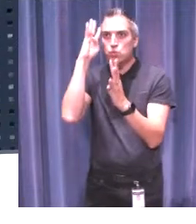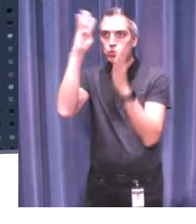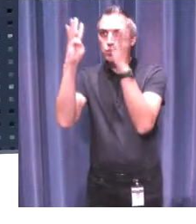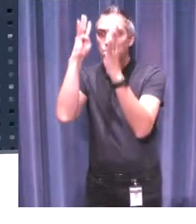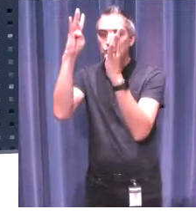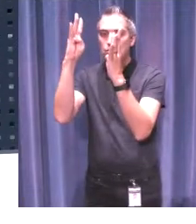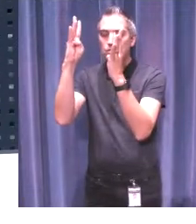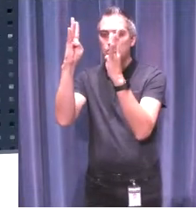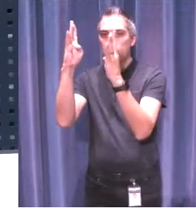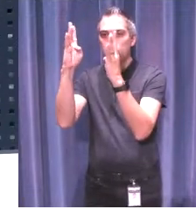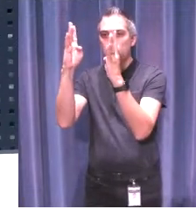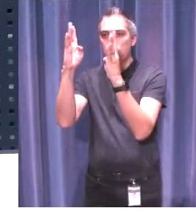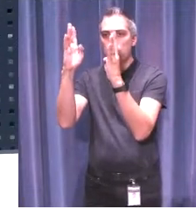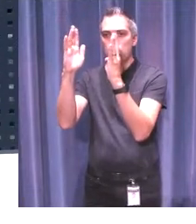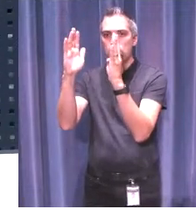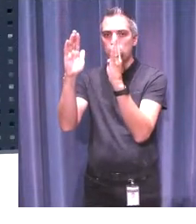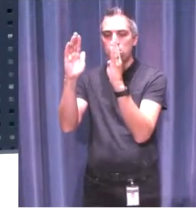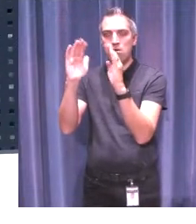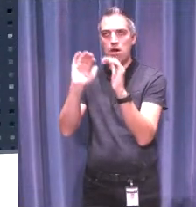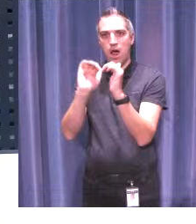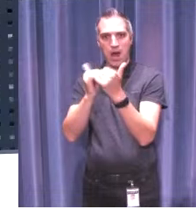measured.